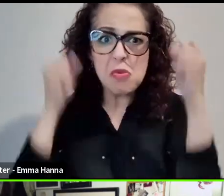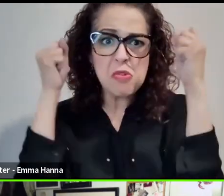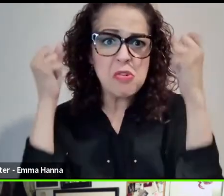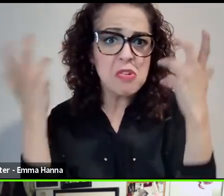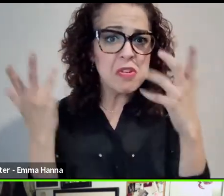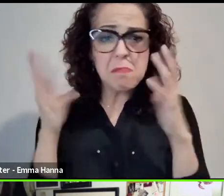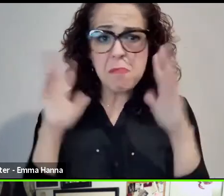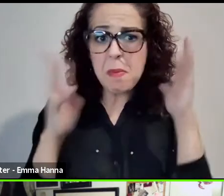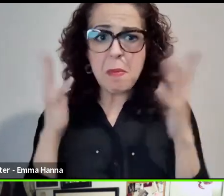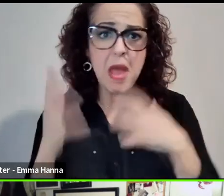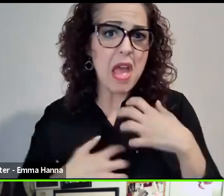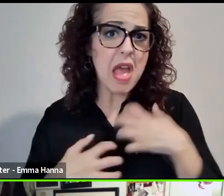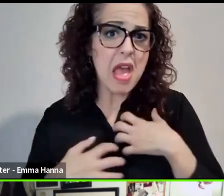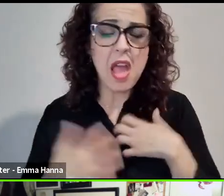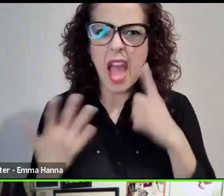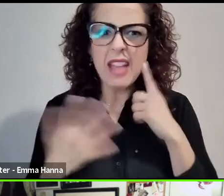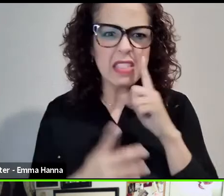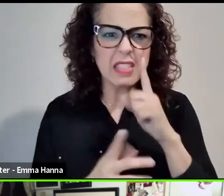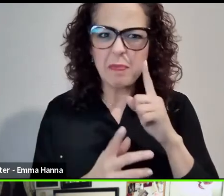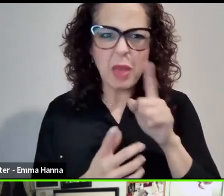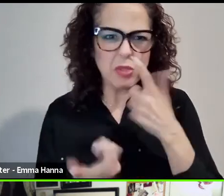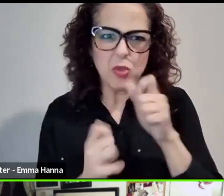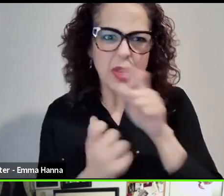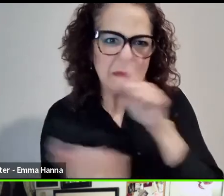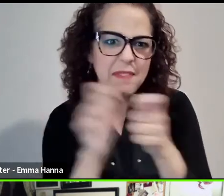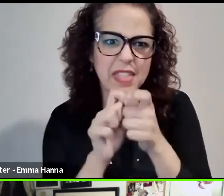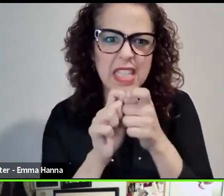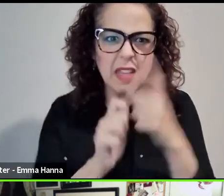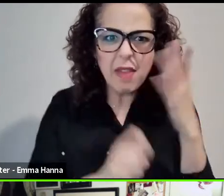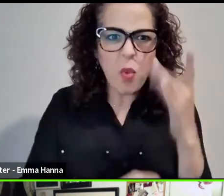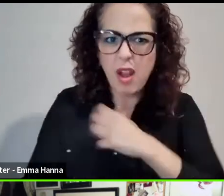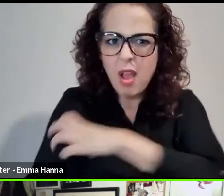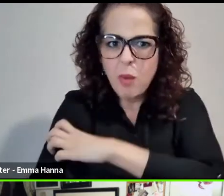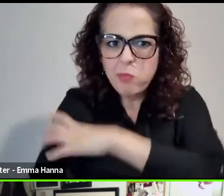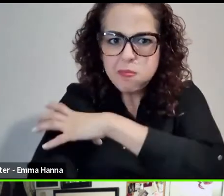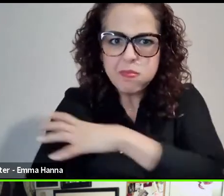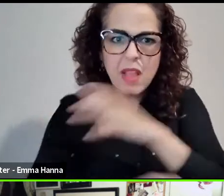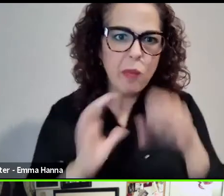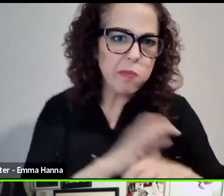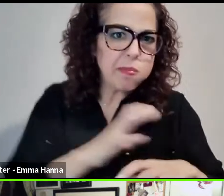they think I did something vindictively and why did I make their arms so thick and blah, blah, blah. And